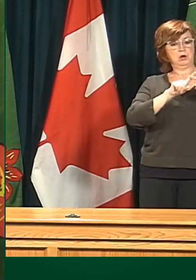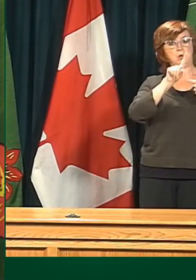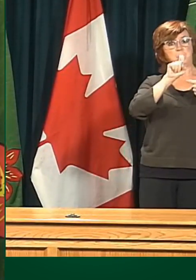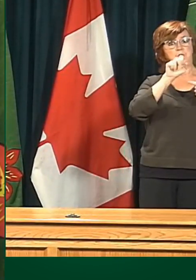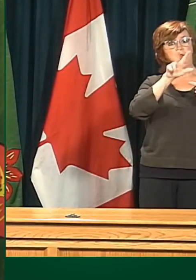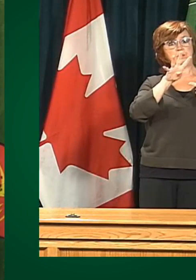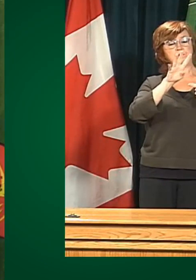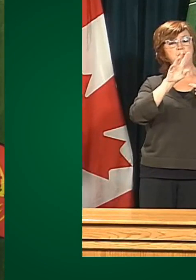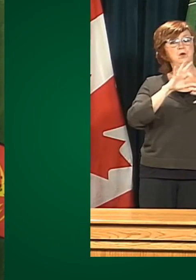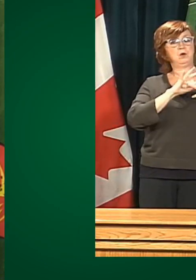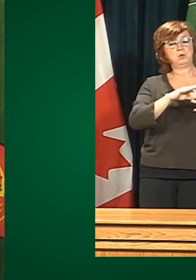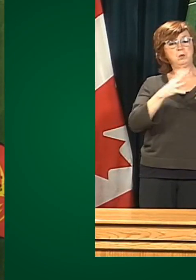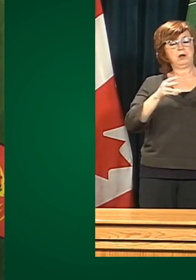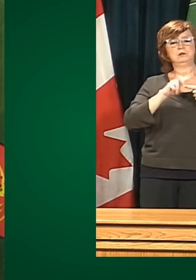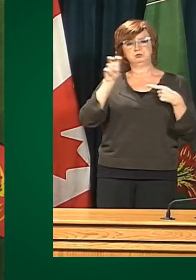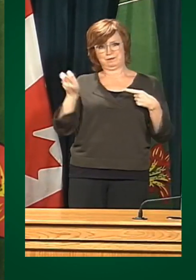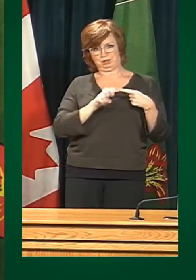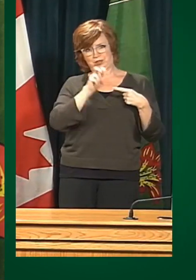travel-related, so